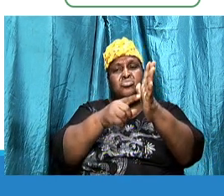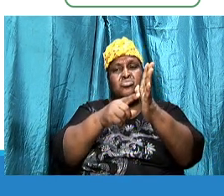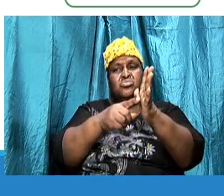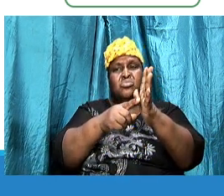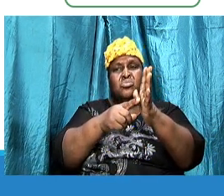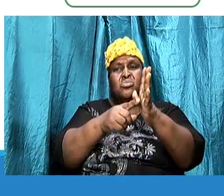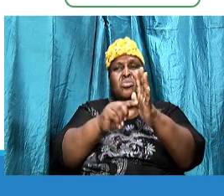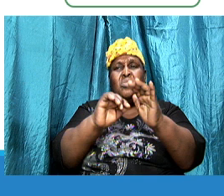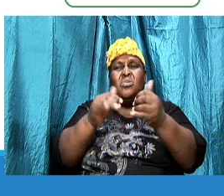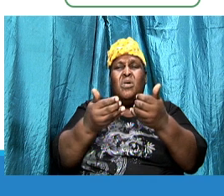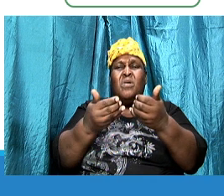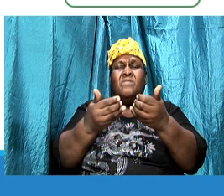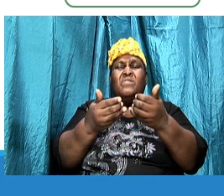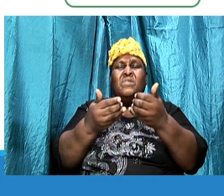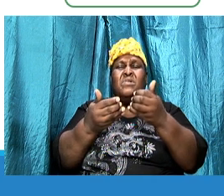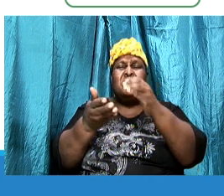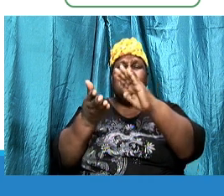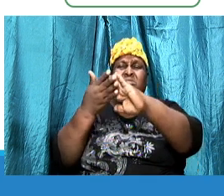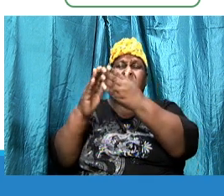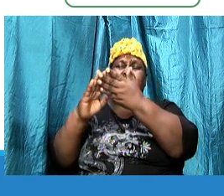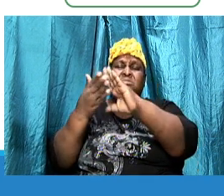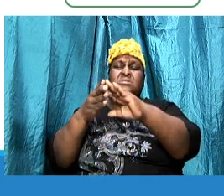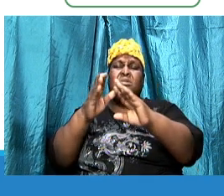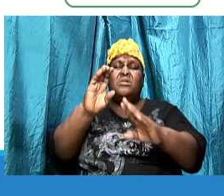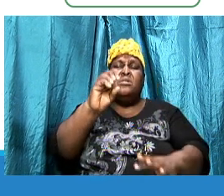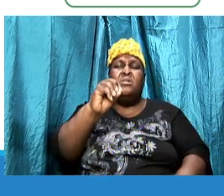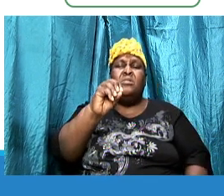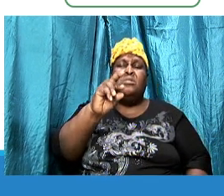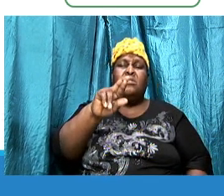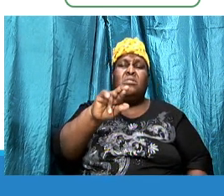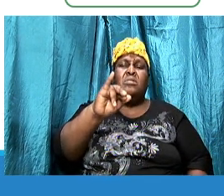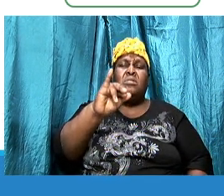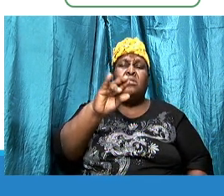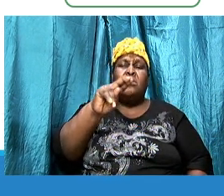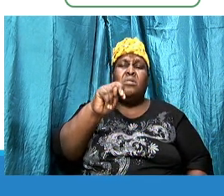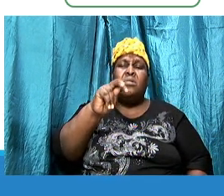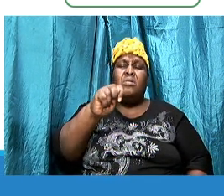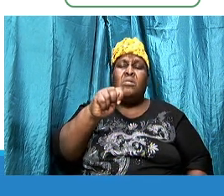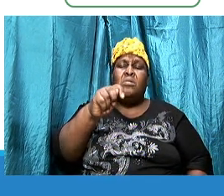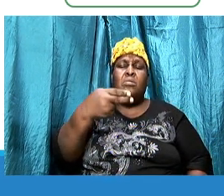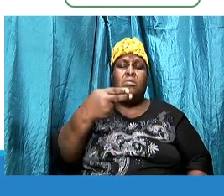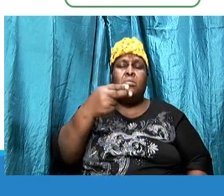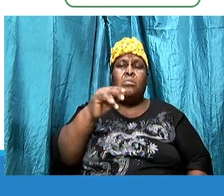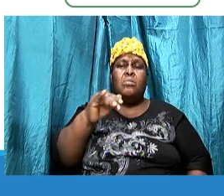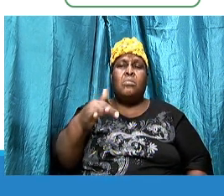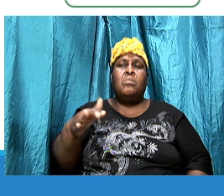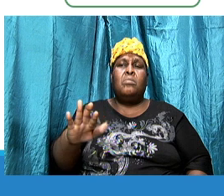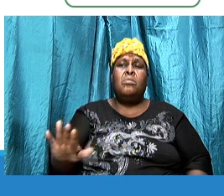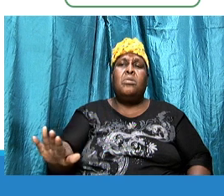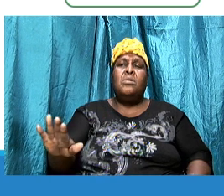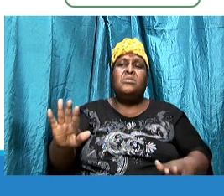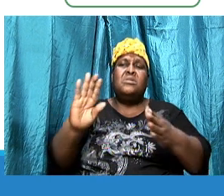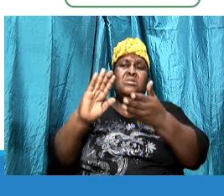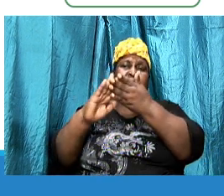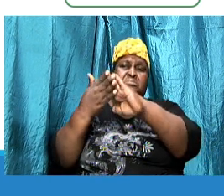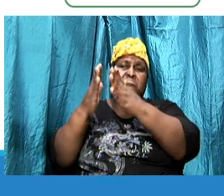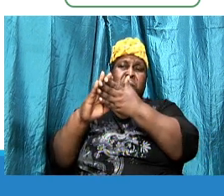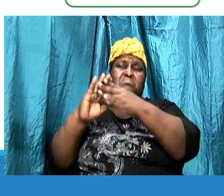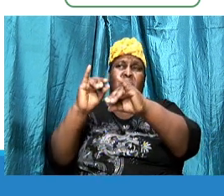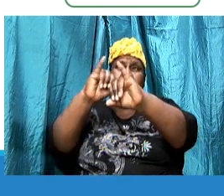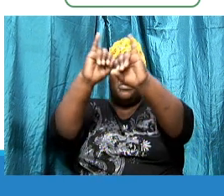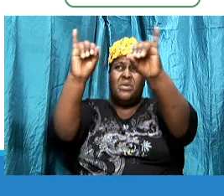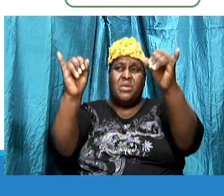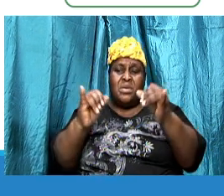of the city of Corinth. It was, as I said before, it was a city that was heavily into idol